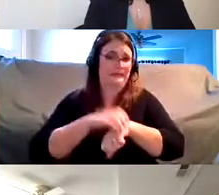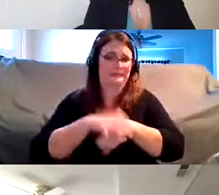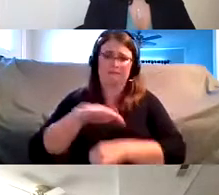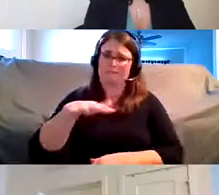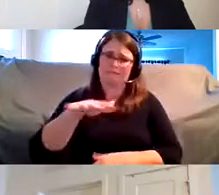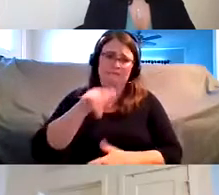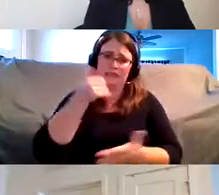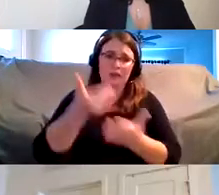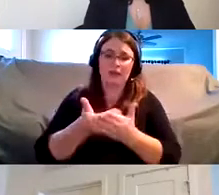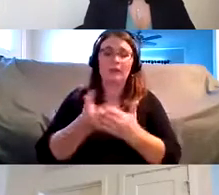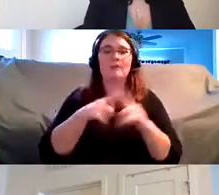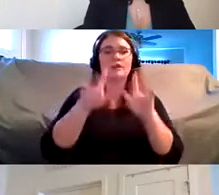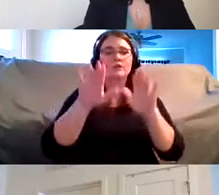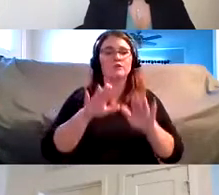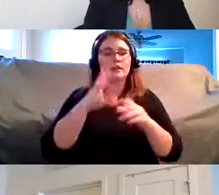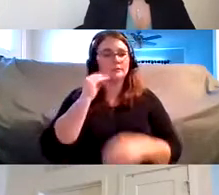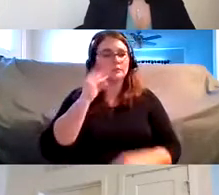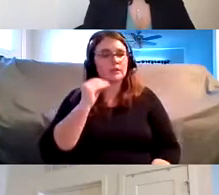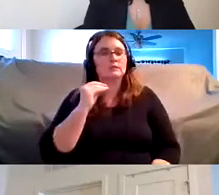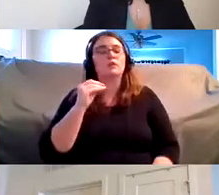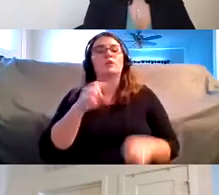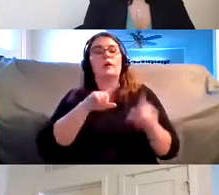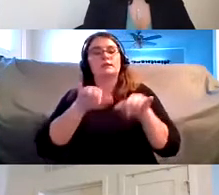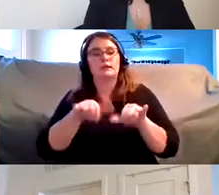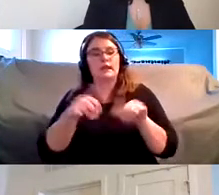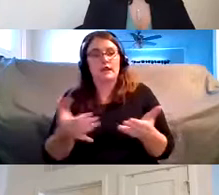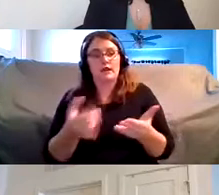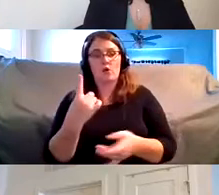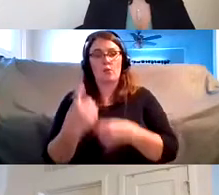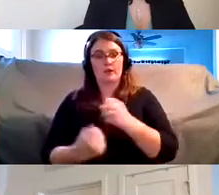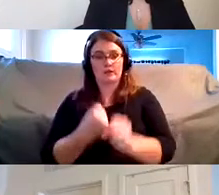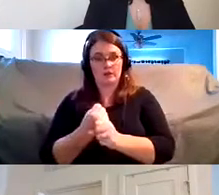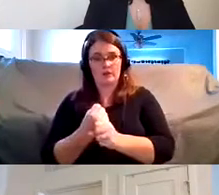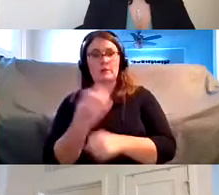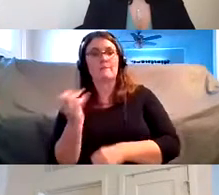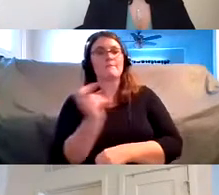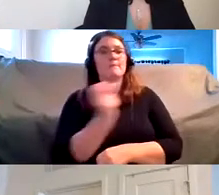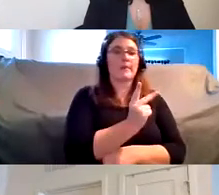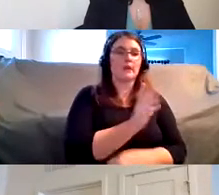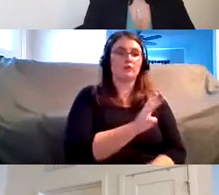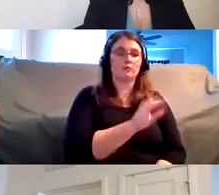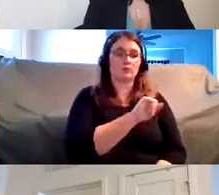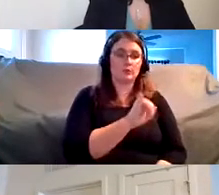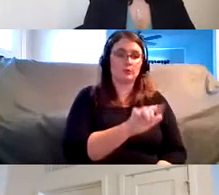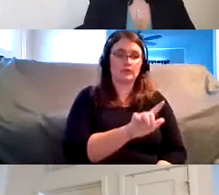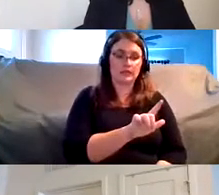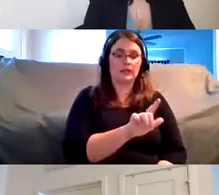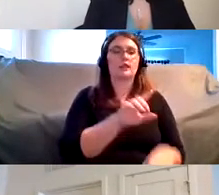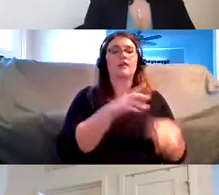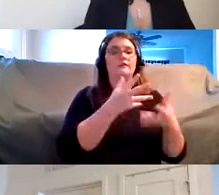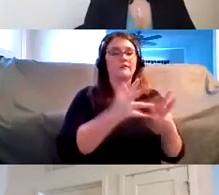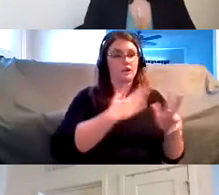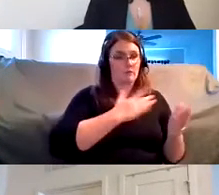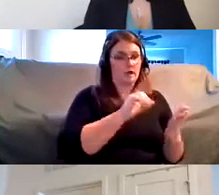experience. Spent 1 year here, went back to Brazil, finished my undergrad, did my master's, and then I came back to the US